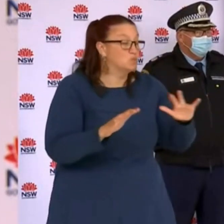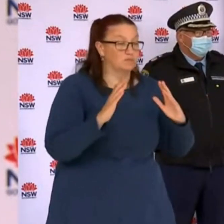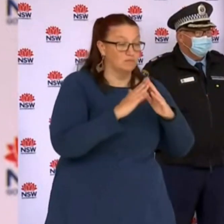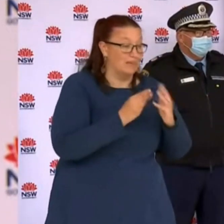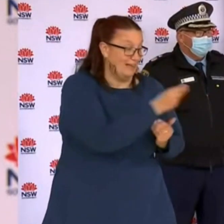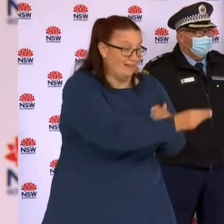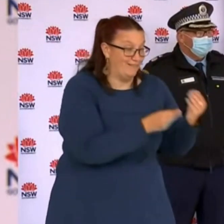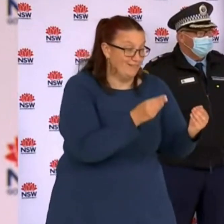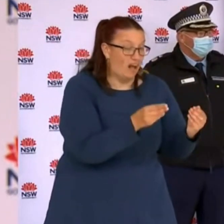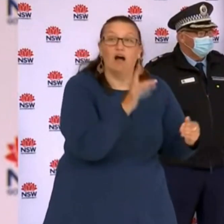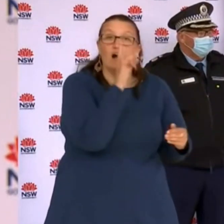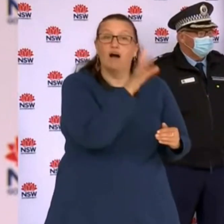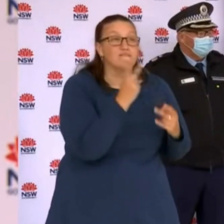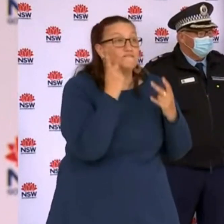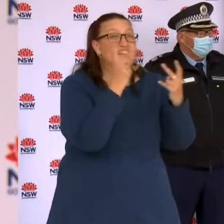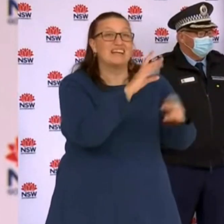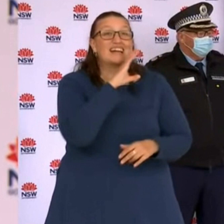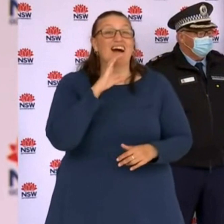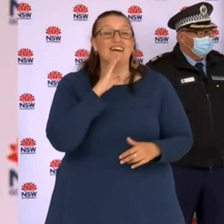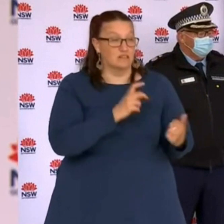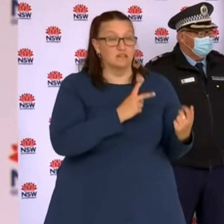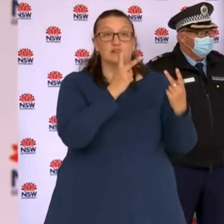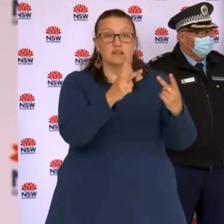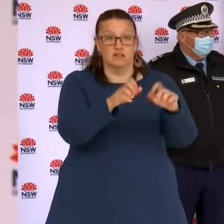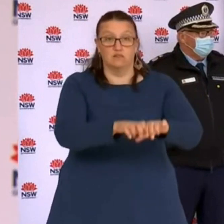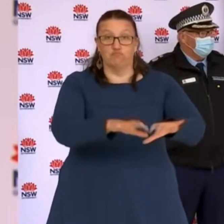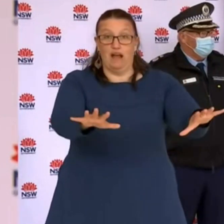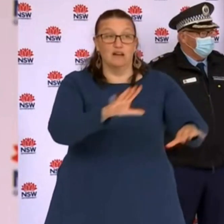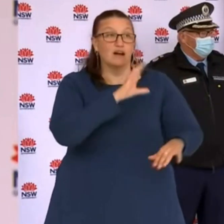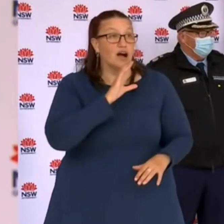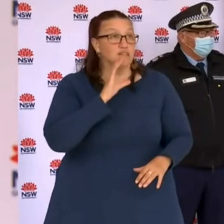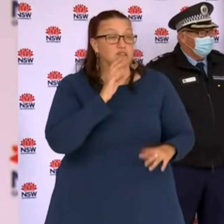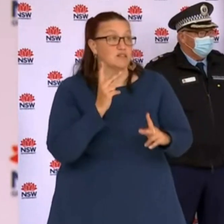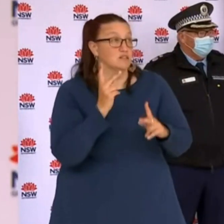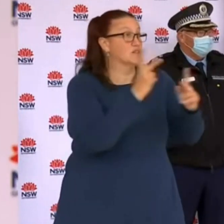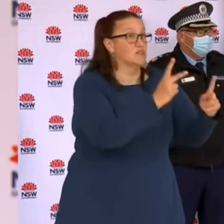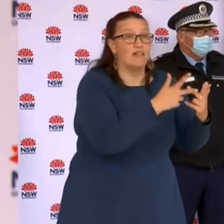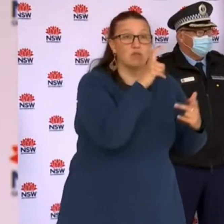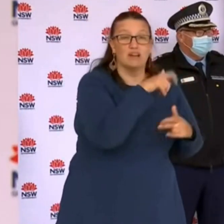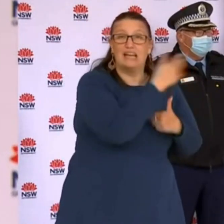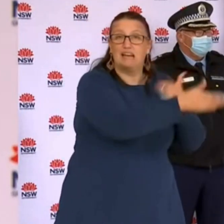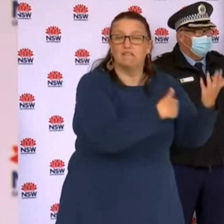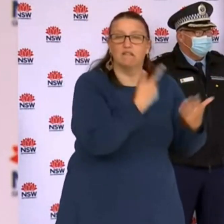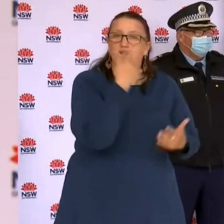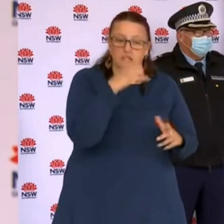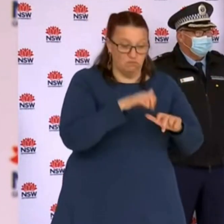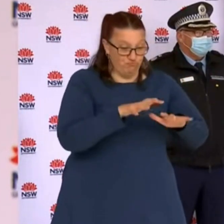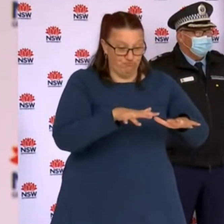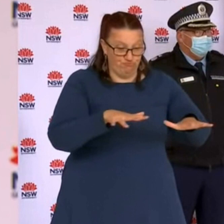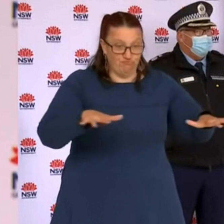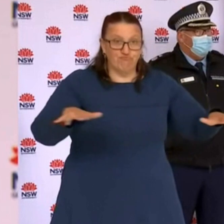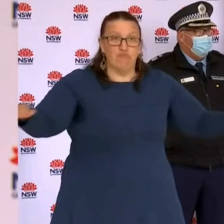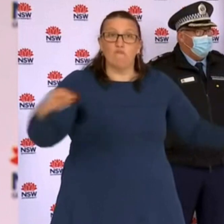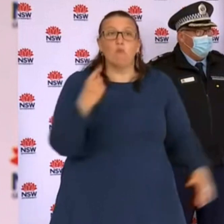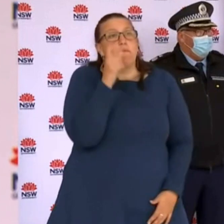all of that family. And that's what we're seeing, unfortunately. We're seeing households give it to their loved ones, give it to each other. And we have